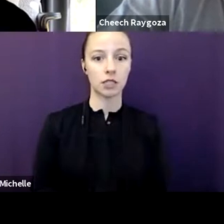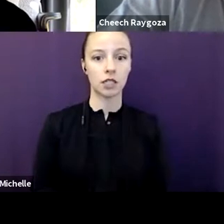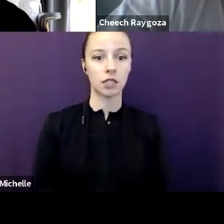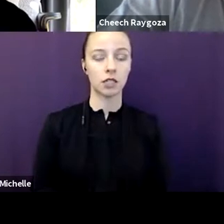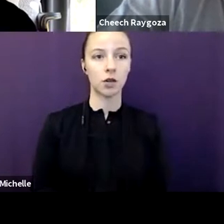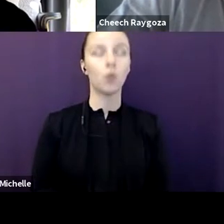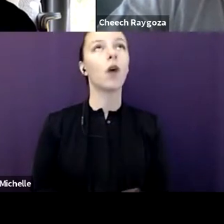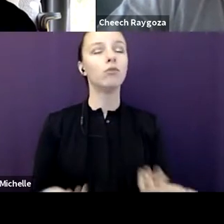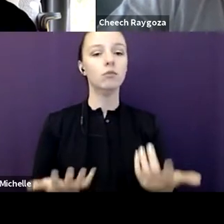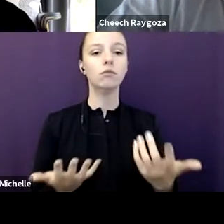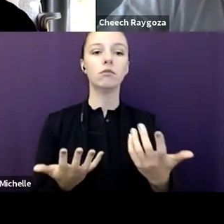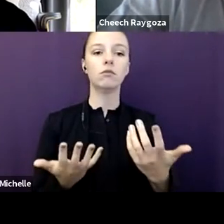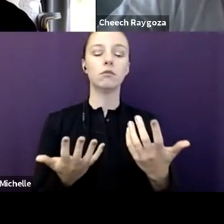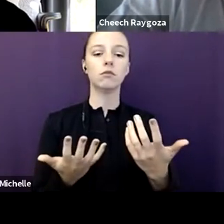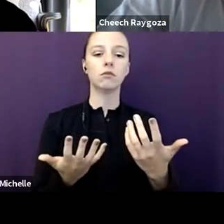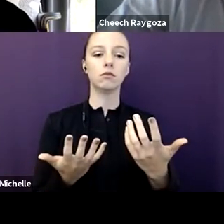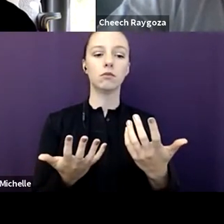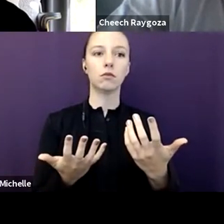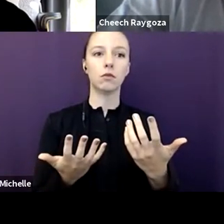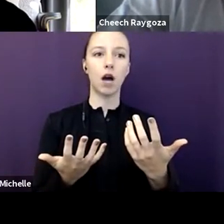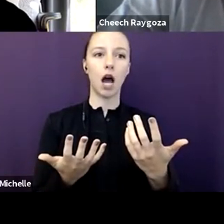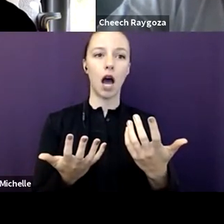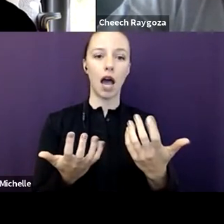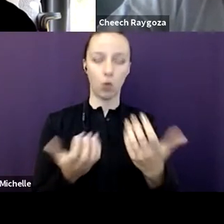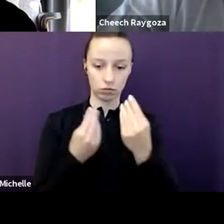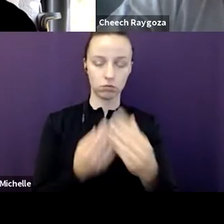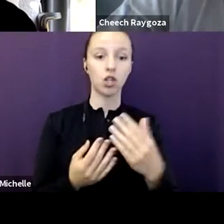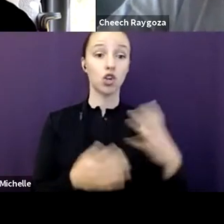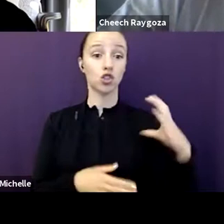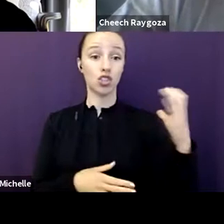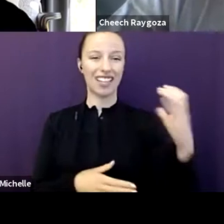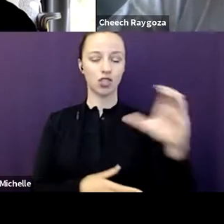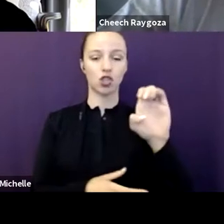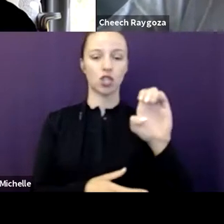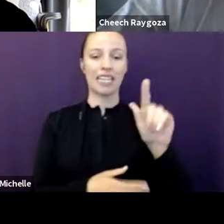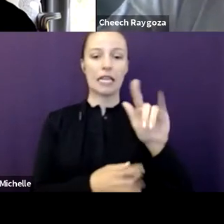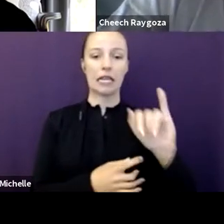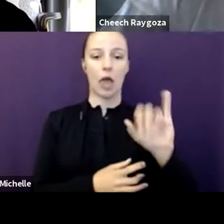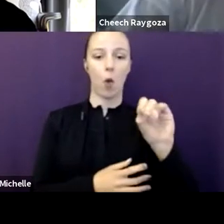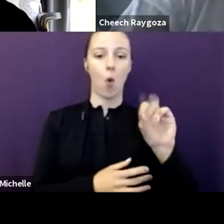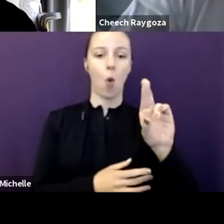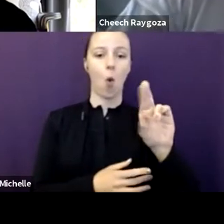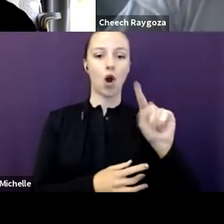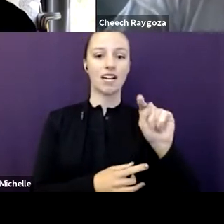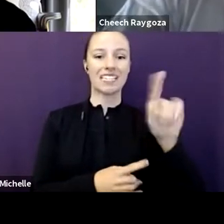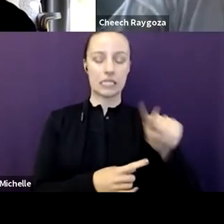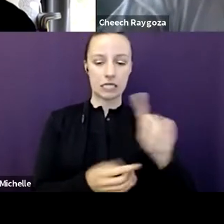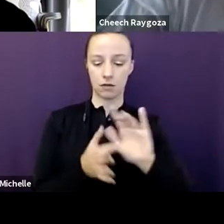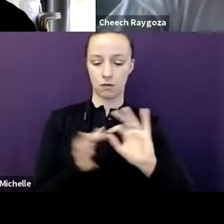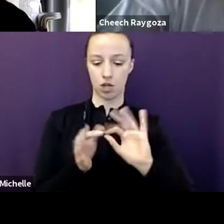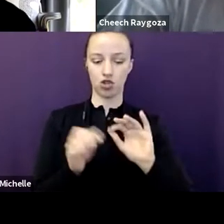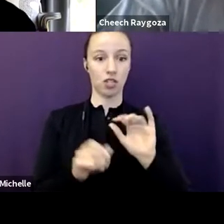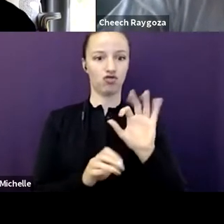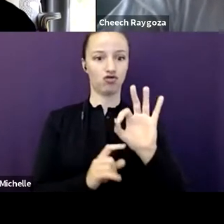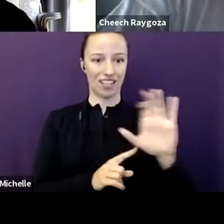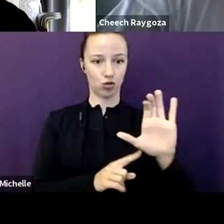I would say that Eli, the chancellor, Eli Ortiz mentioned this, right, about the work that Fresno City College is doing,